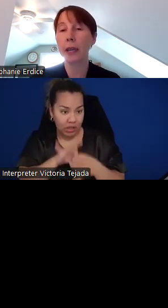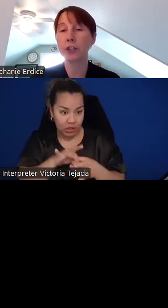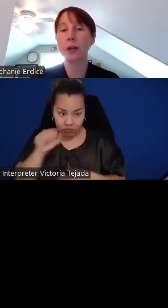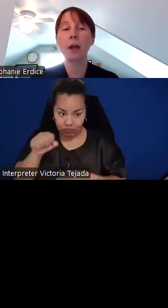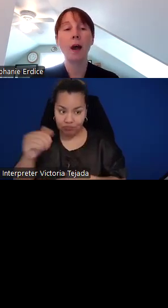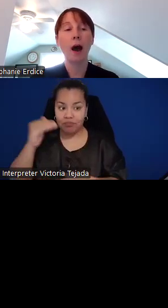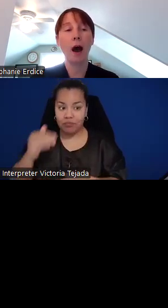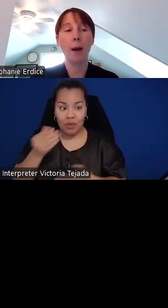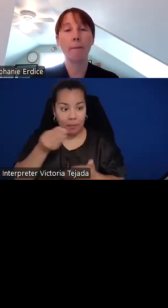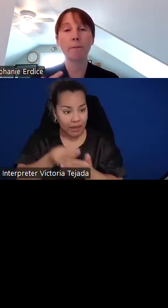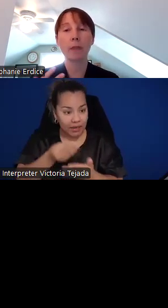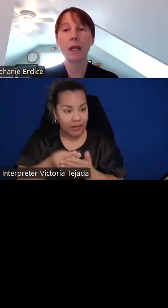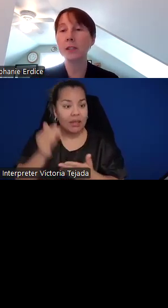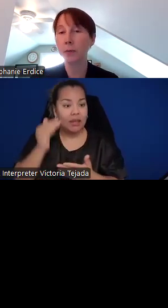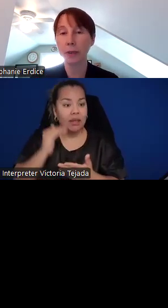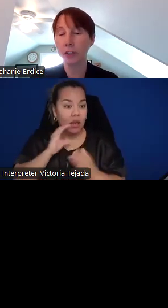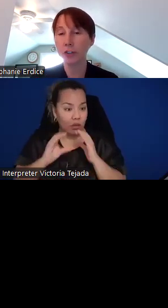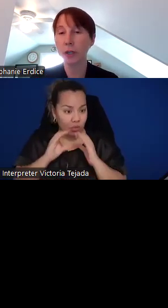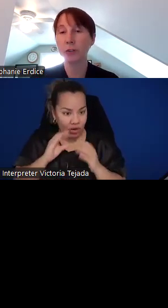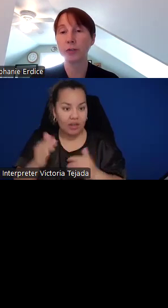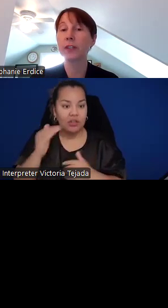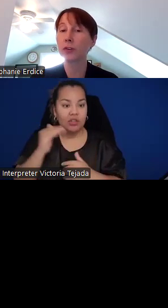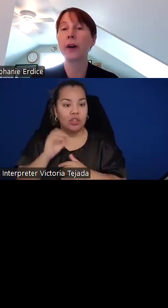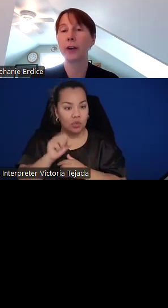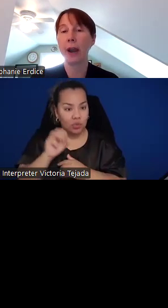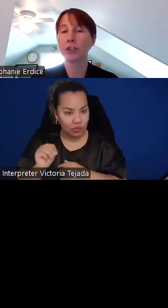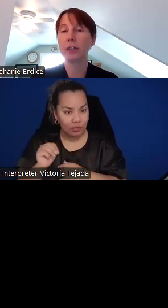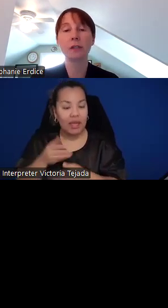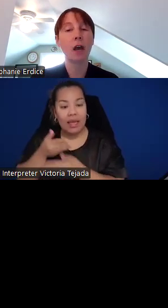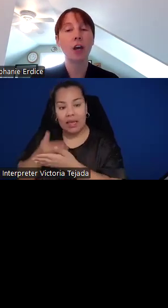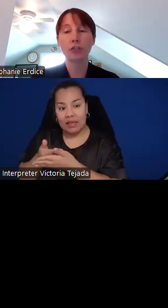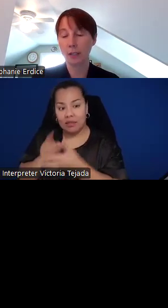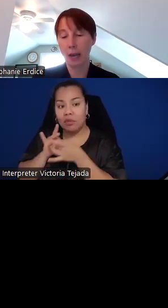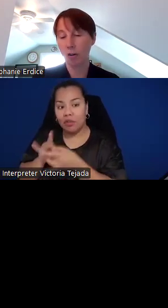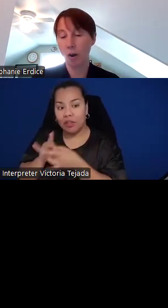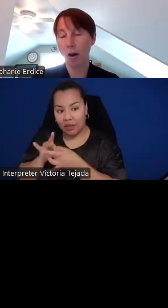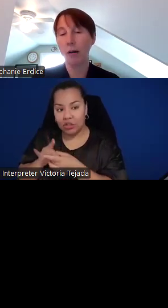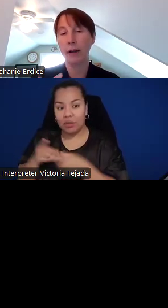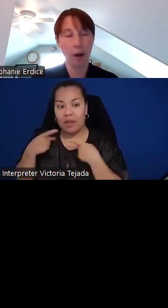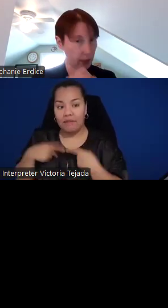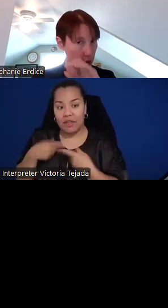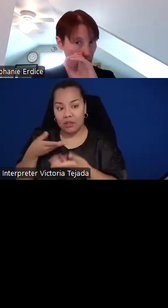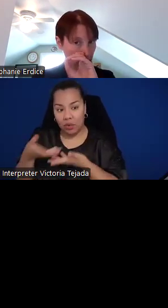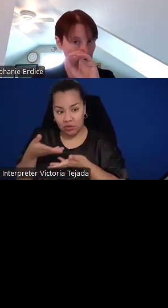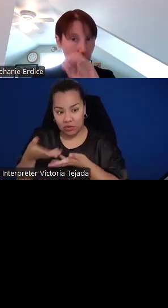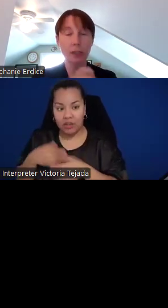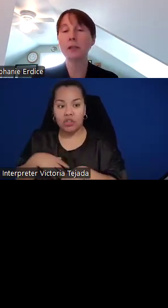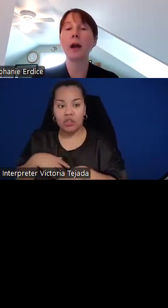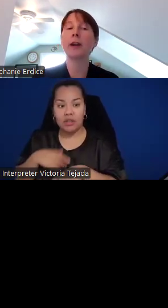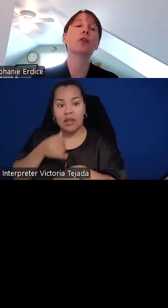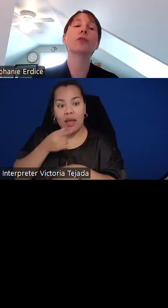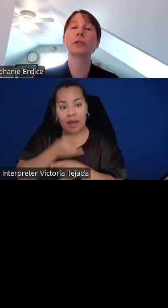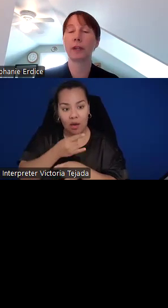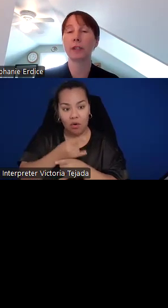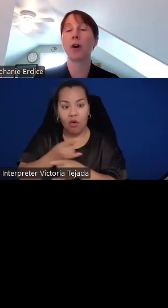of communication, um, intimate relationships or physical interactions, drugs and alcohol, and confidentiality. So this